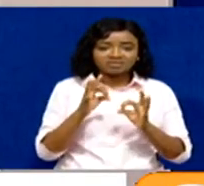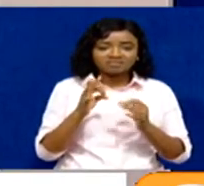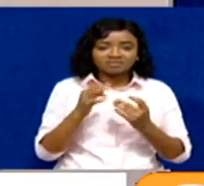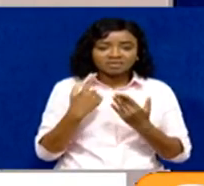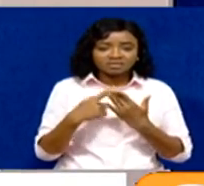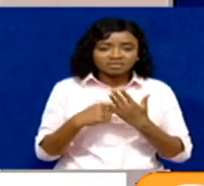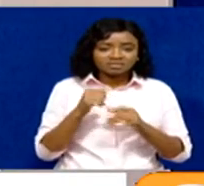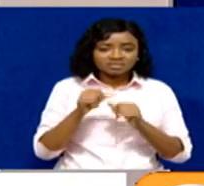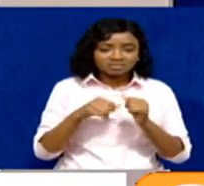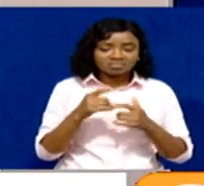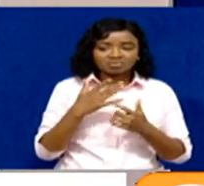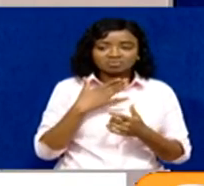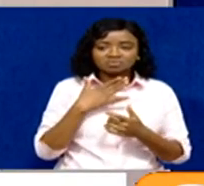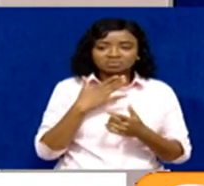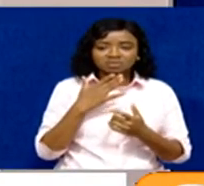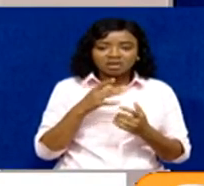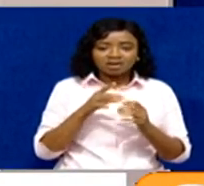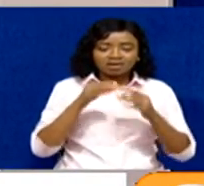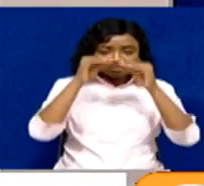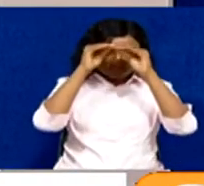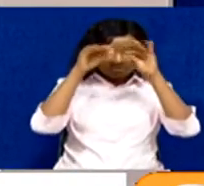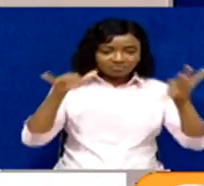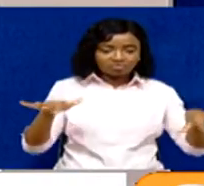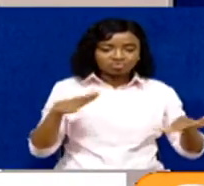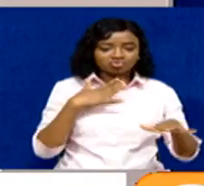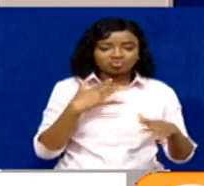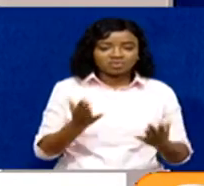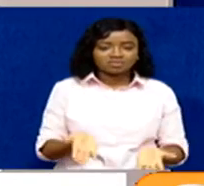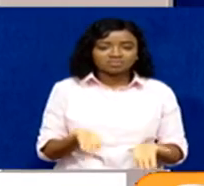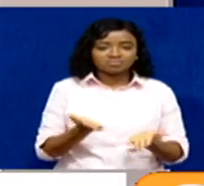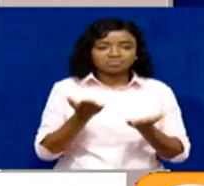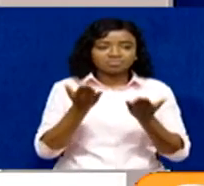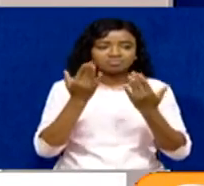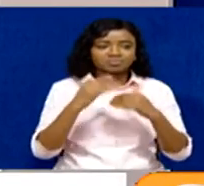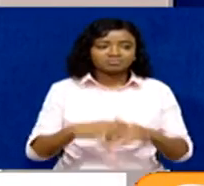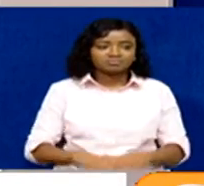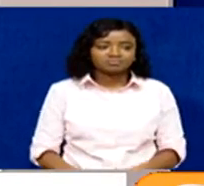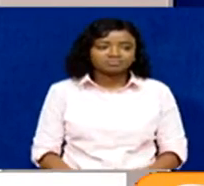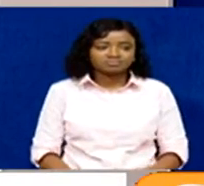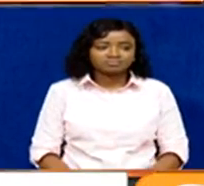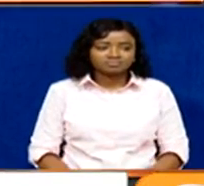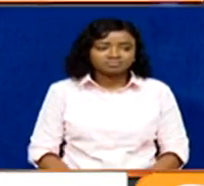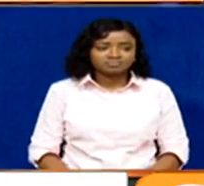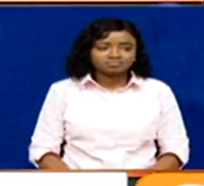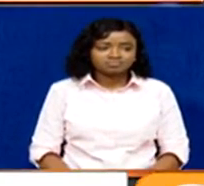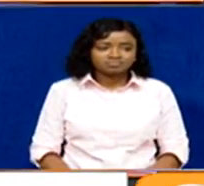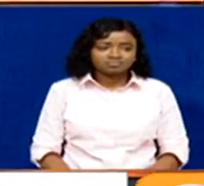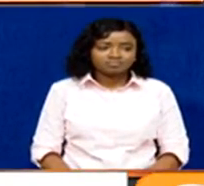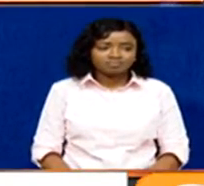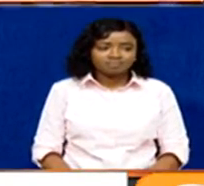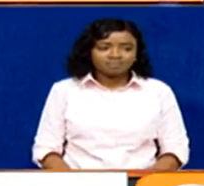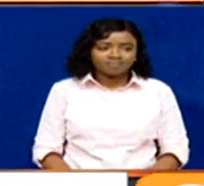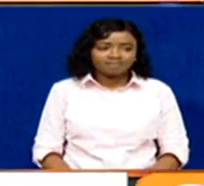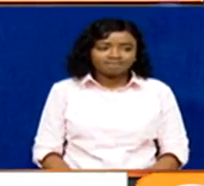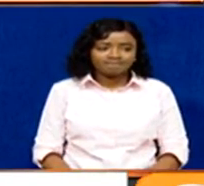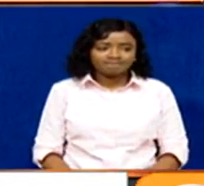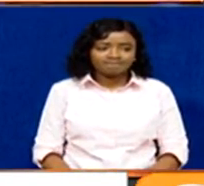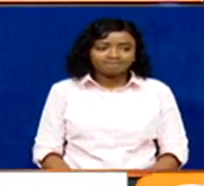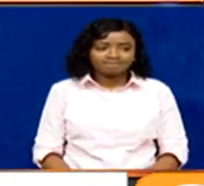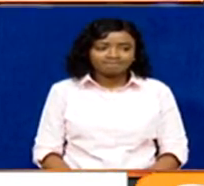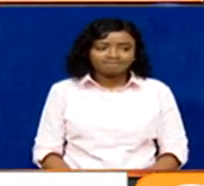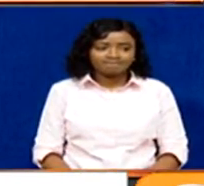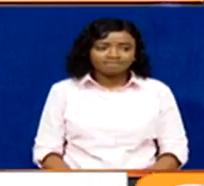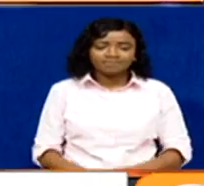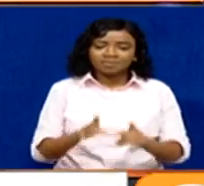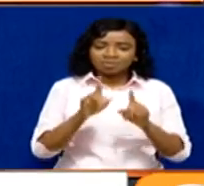advancing devolution to the next level. You, speaking of not demeaning anyone, you penned a